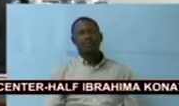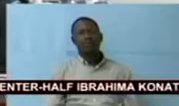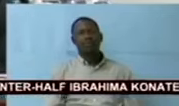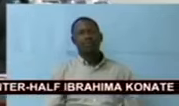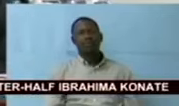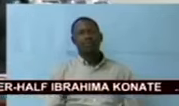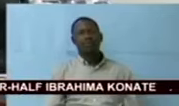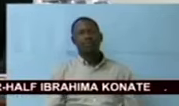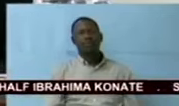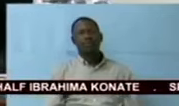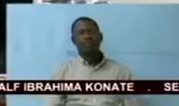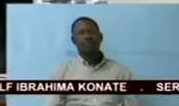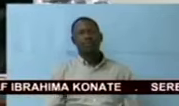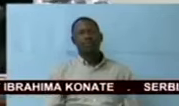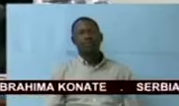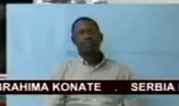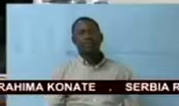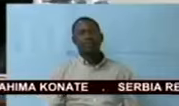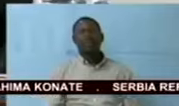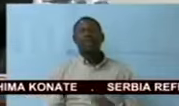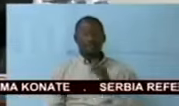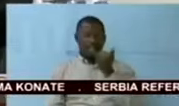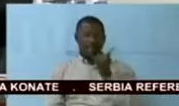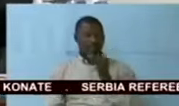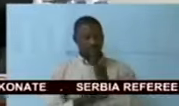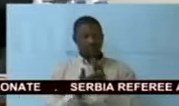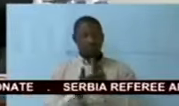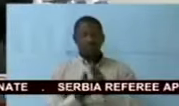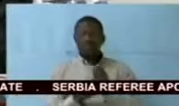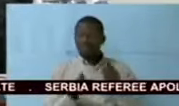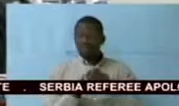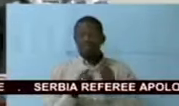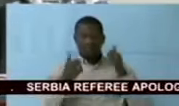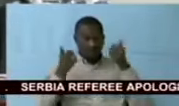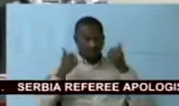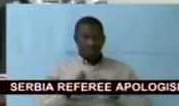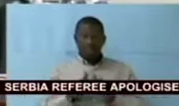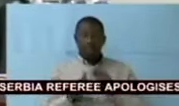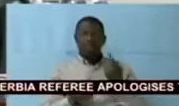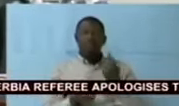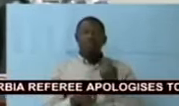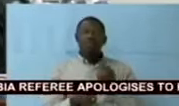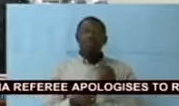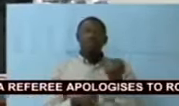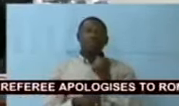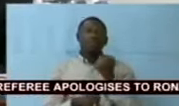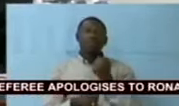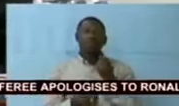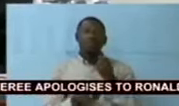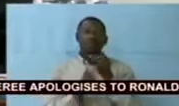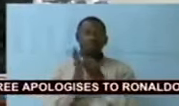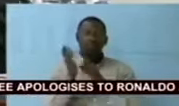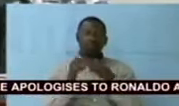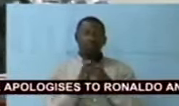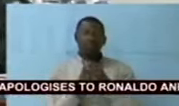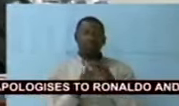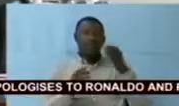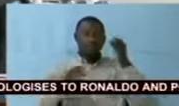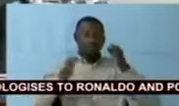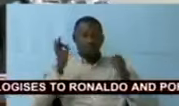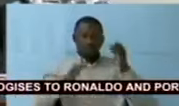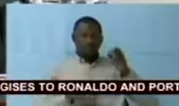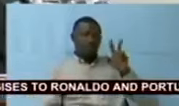Yes. Exactly what happened, because the issue of Justice Wowo when the American embassy got involved changed the